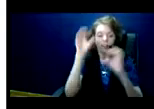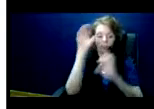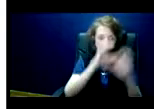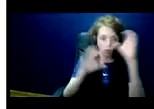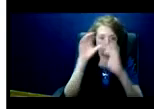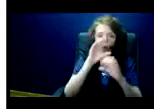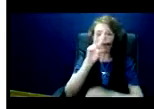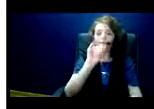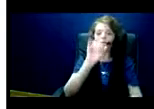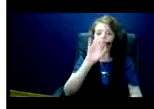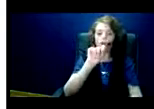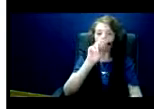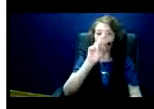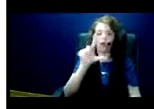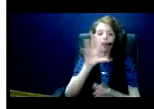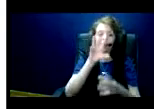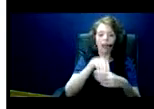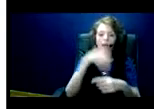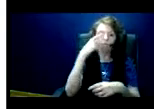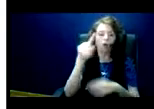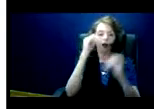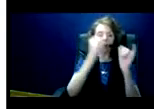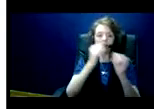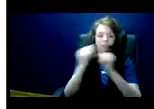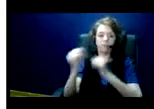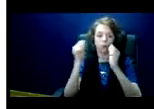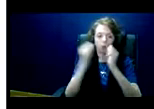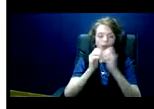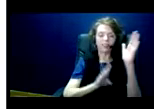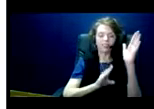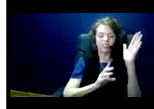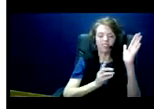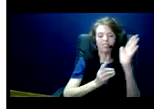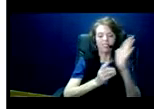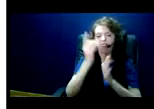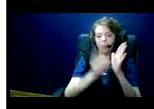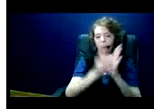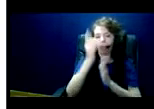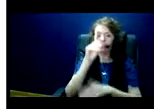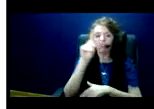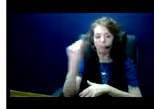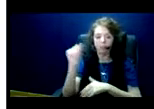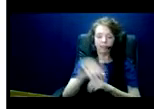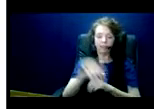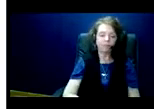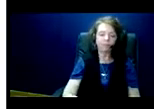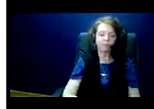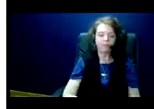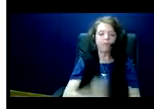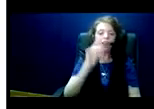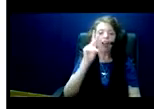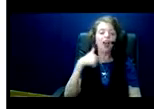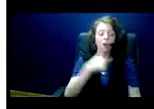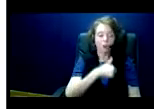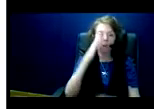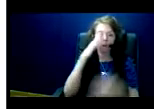Virtual Engagement for Individuals with Developmental Disabilities, and will be led